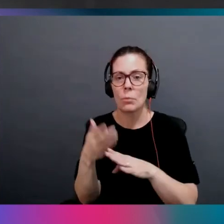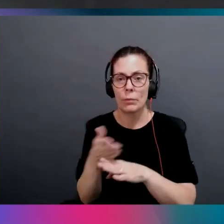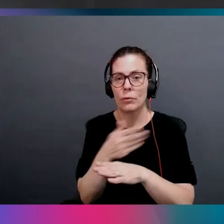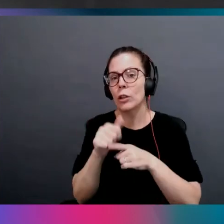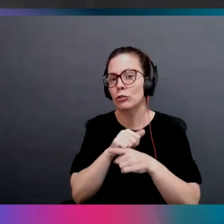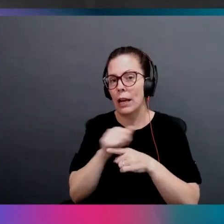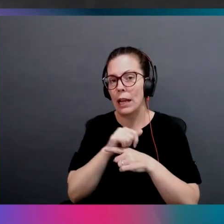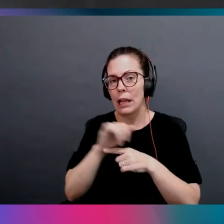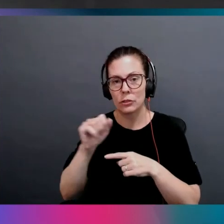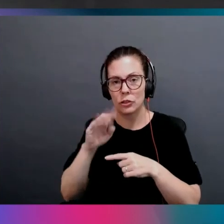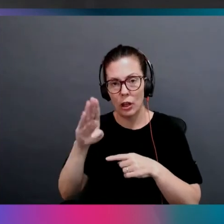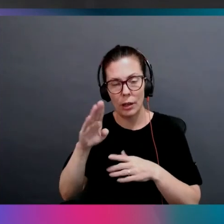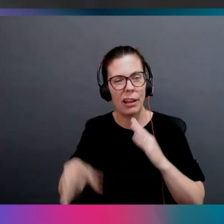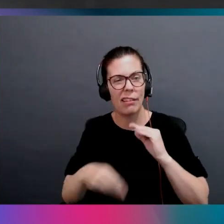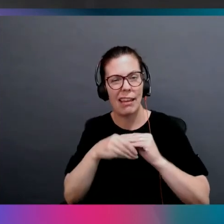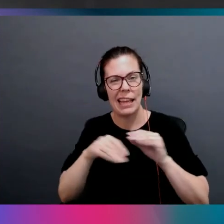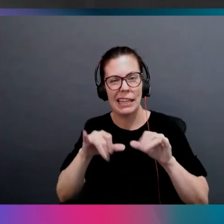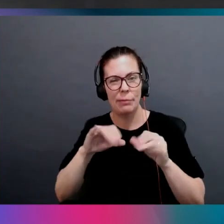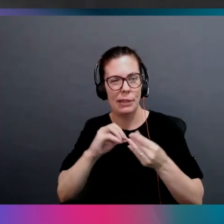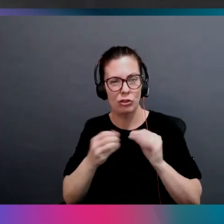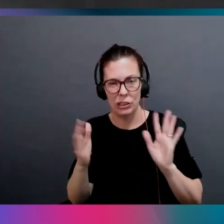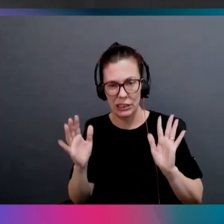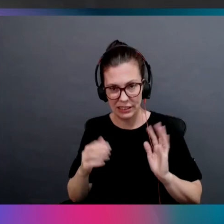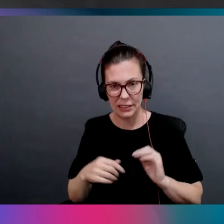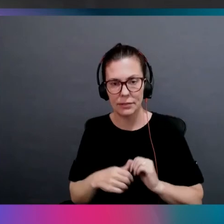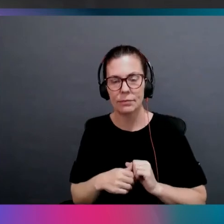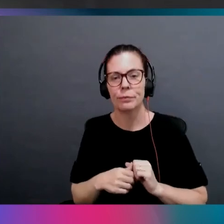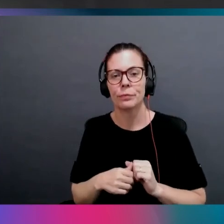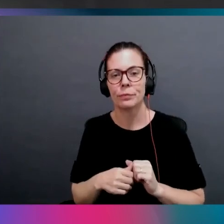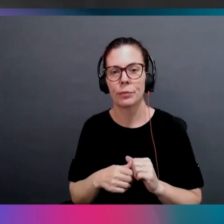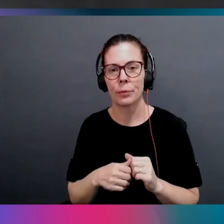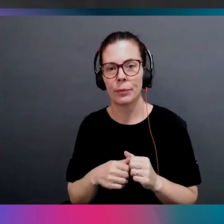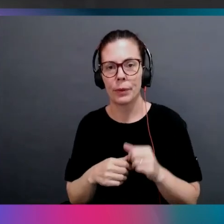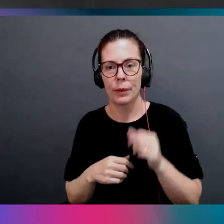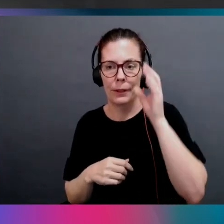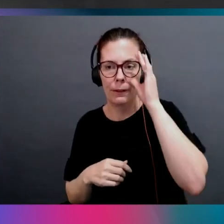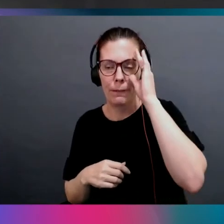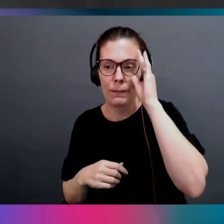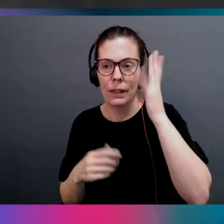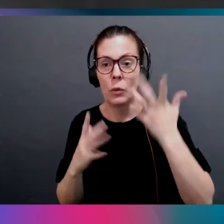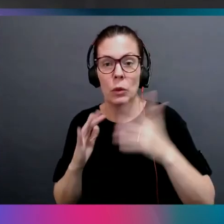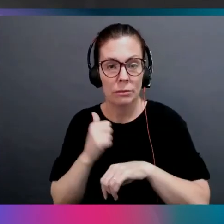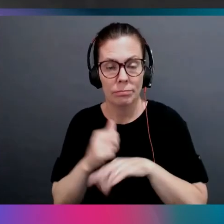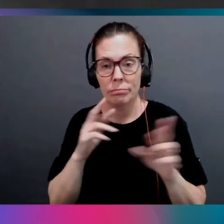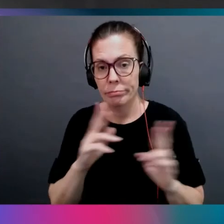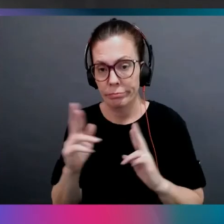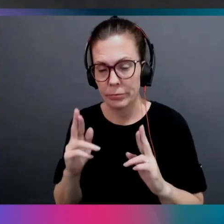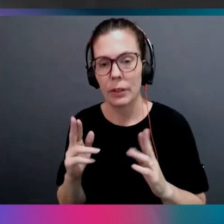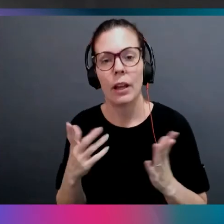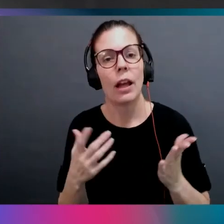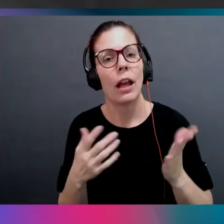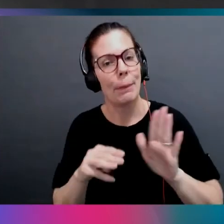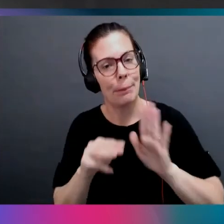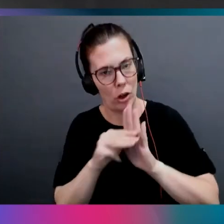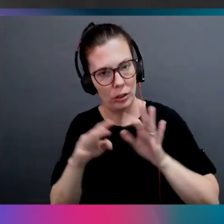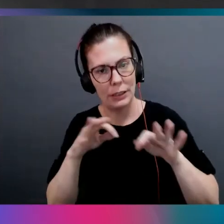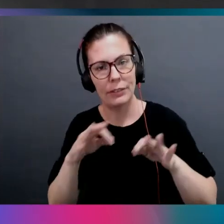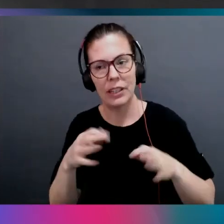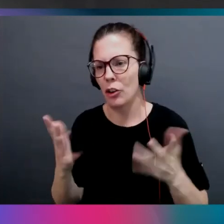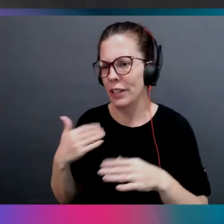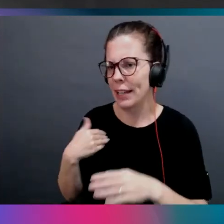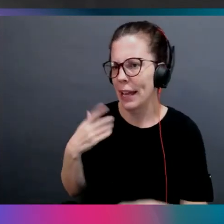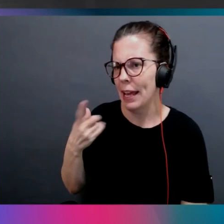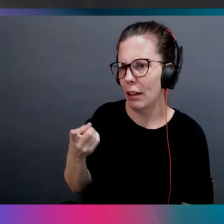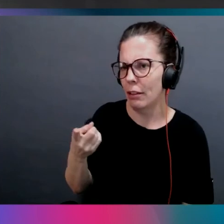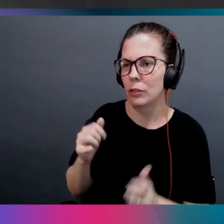added on some metrics there. And when it's all said and done, here's the model definition. I've already got one with this model